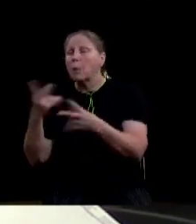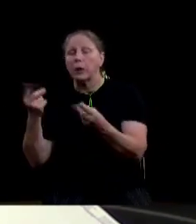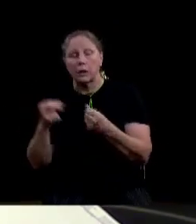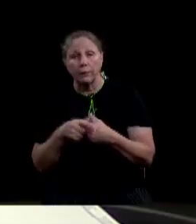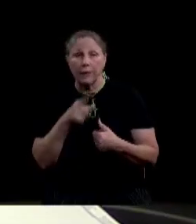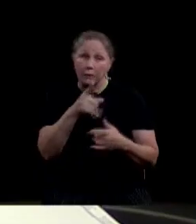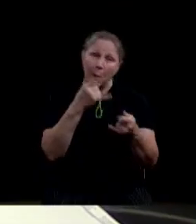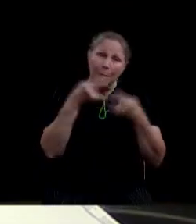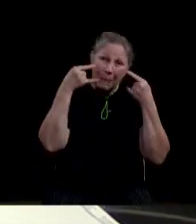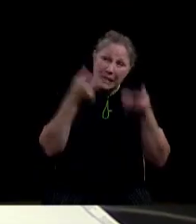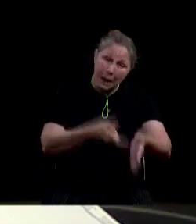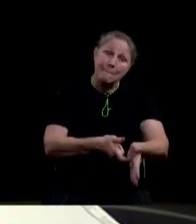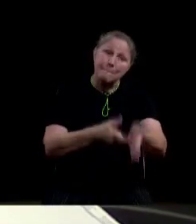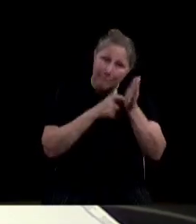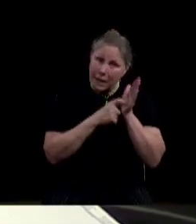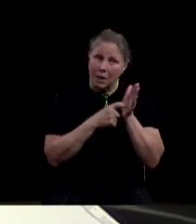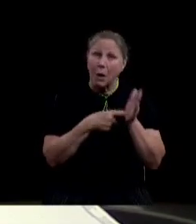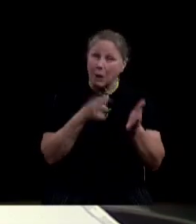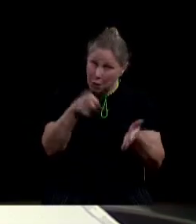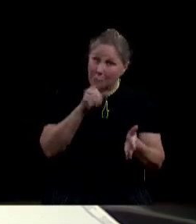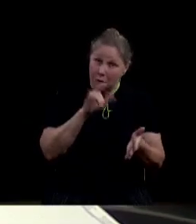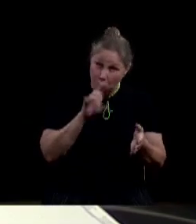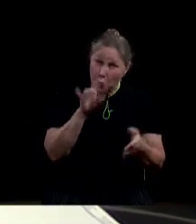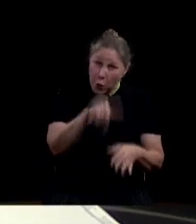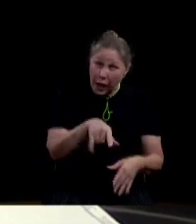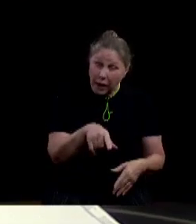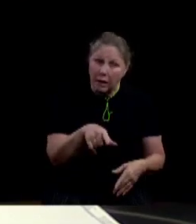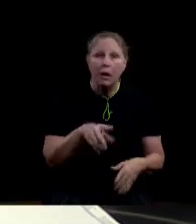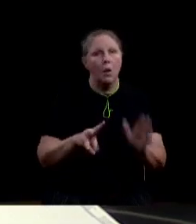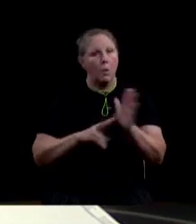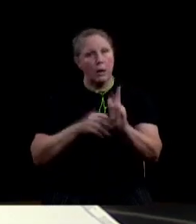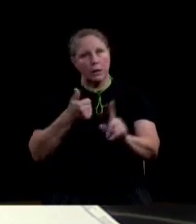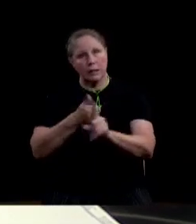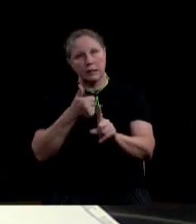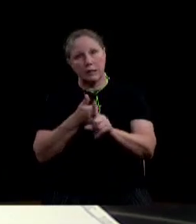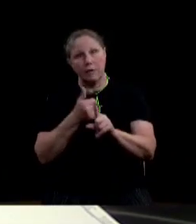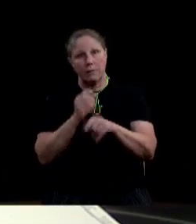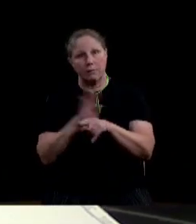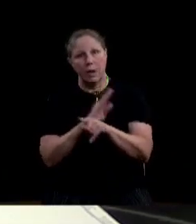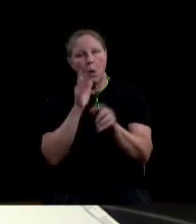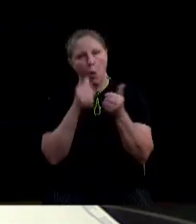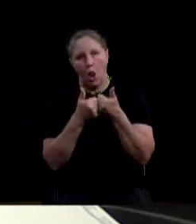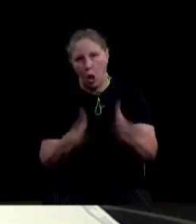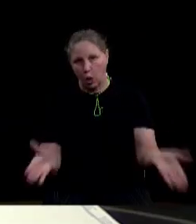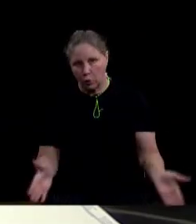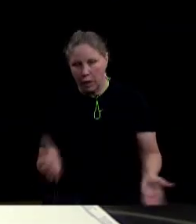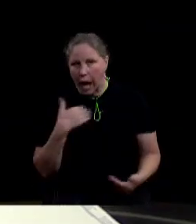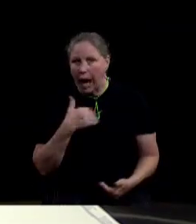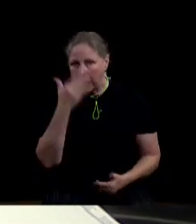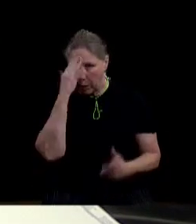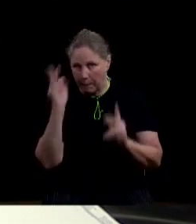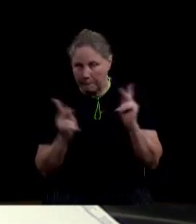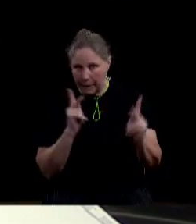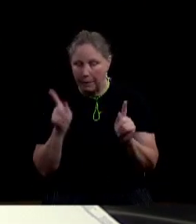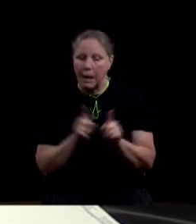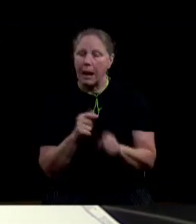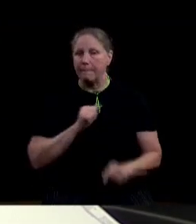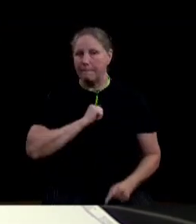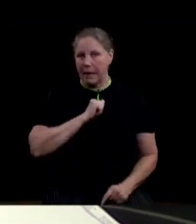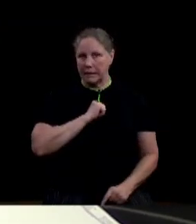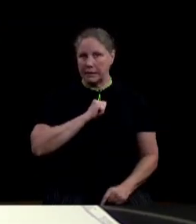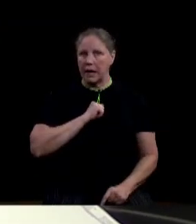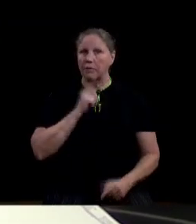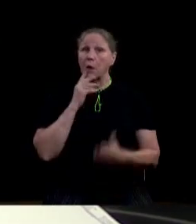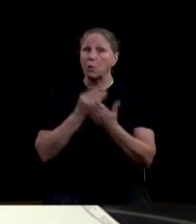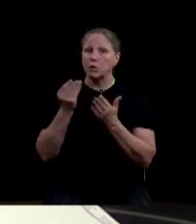mandatory, Waco itself will lose a lot of business. I know a lot of people, such as myself, will shop outside of Waco. And because of that, do you